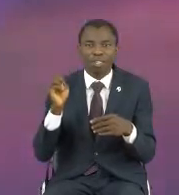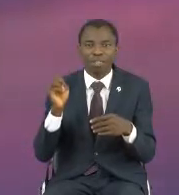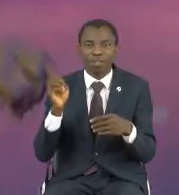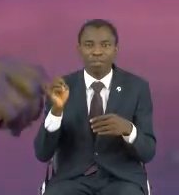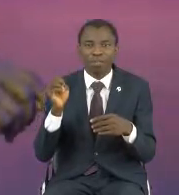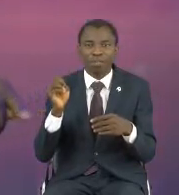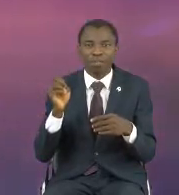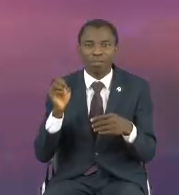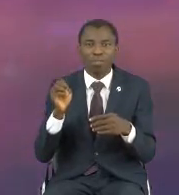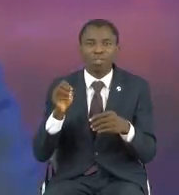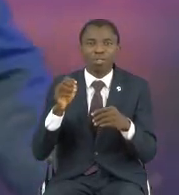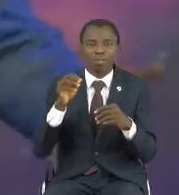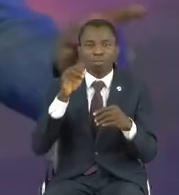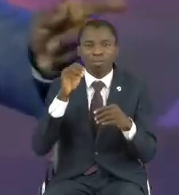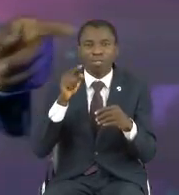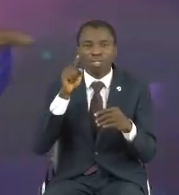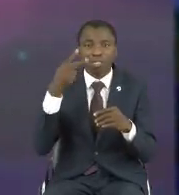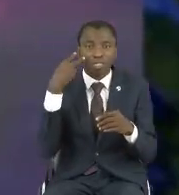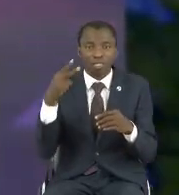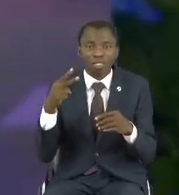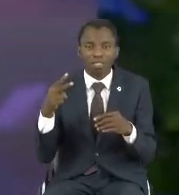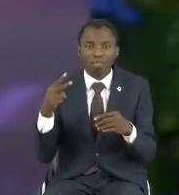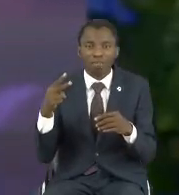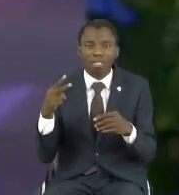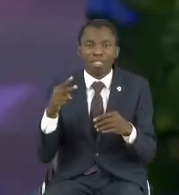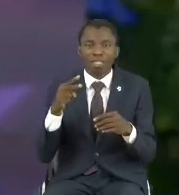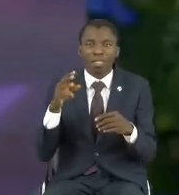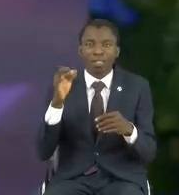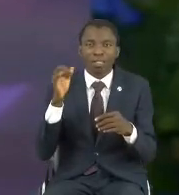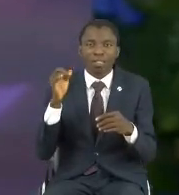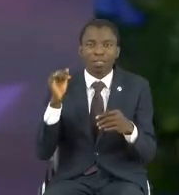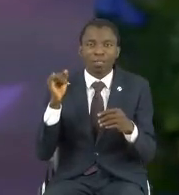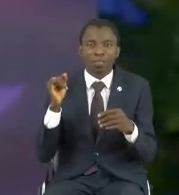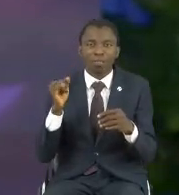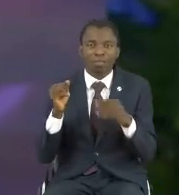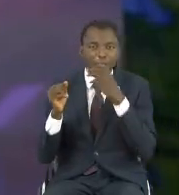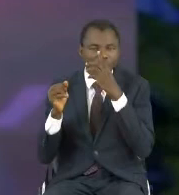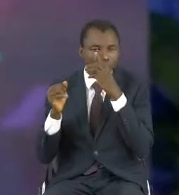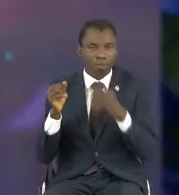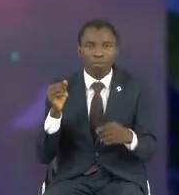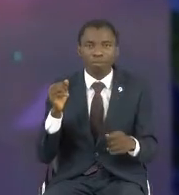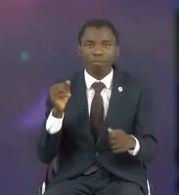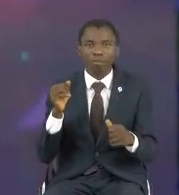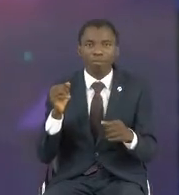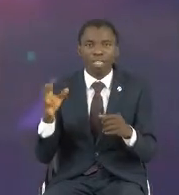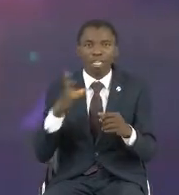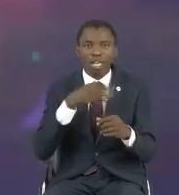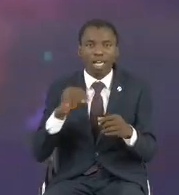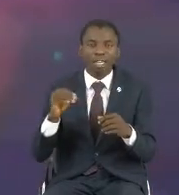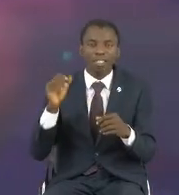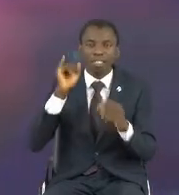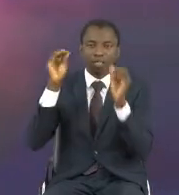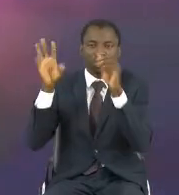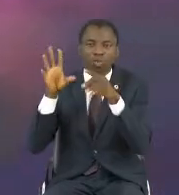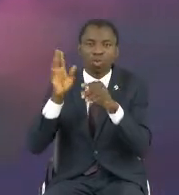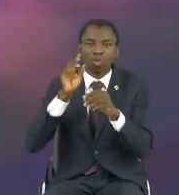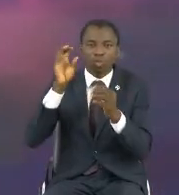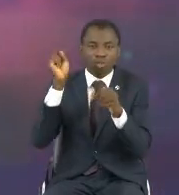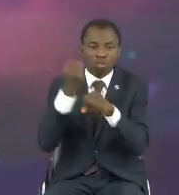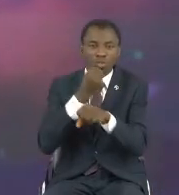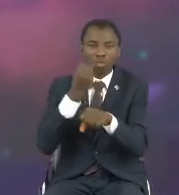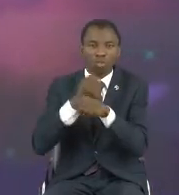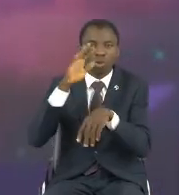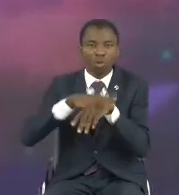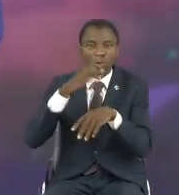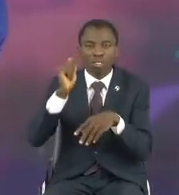pebble, a stone at a river? As the stone drops on the river, you see the ripples, the